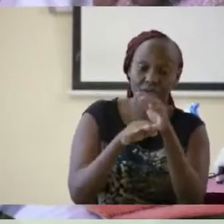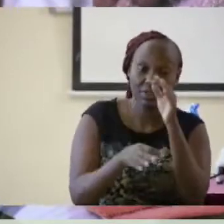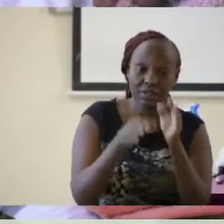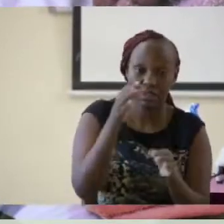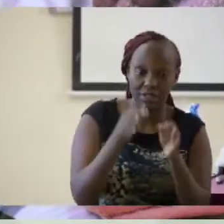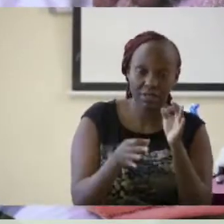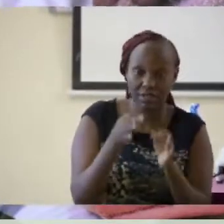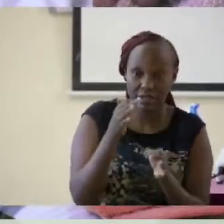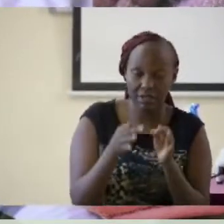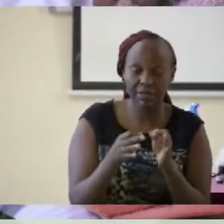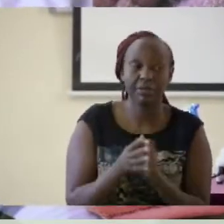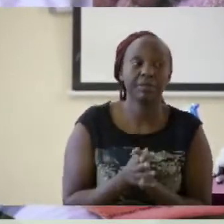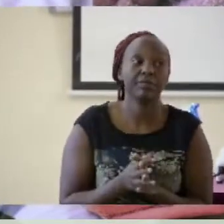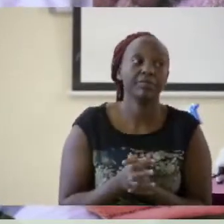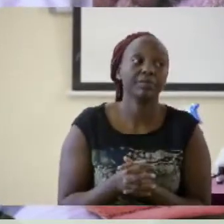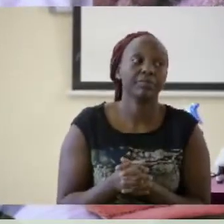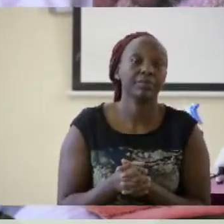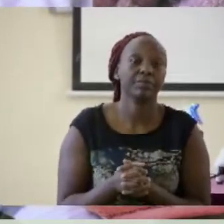we are lawyers and jurists,